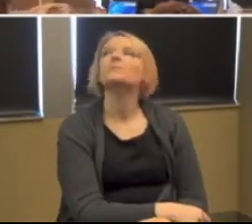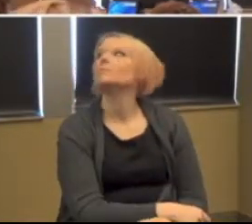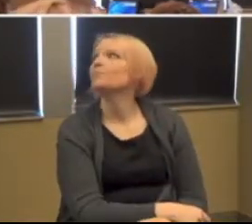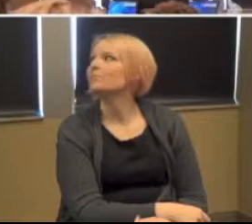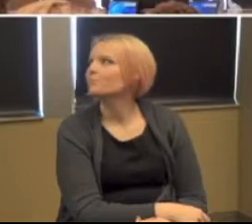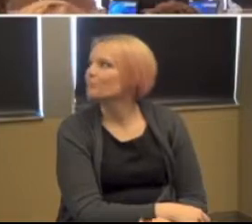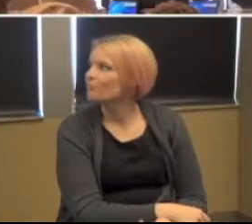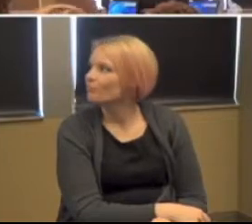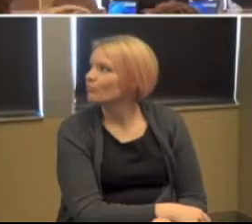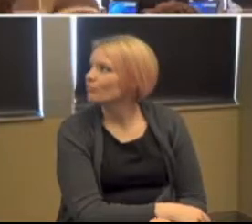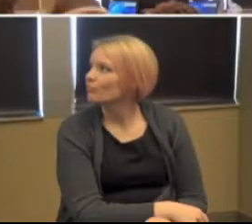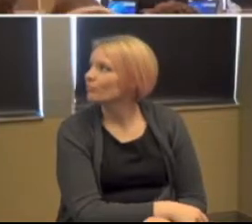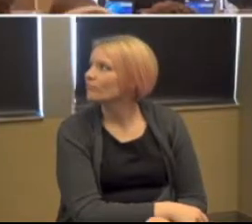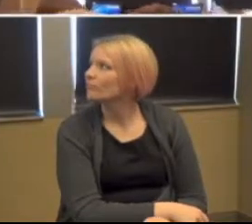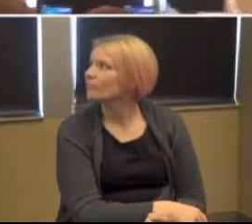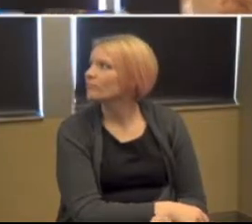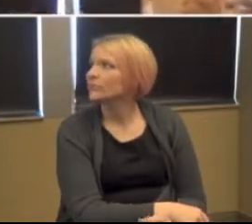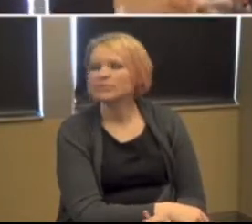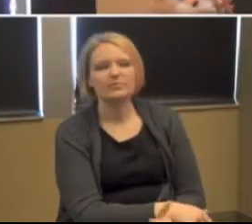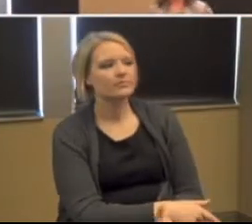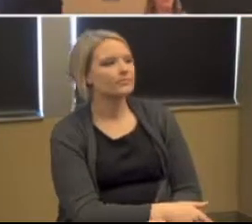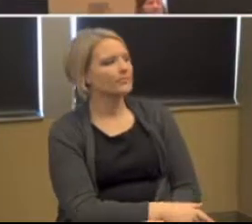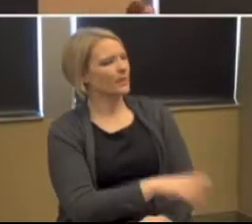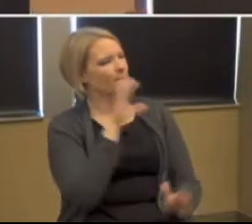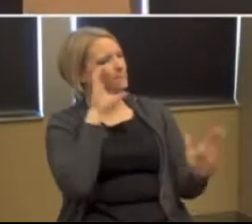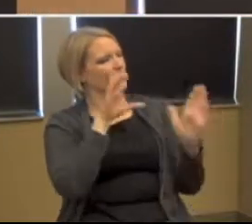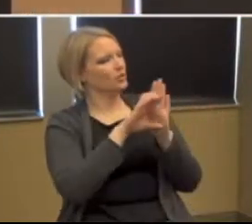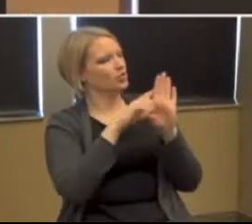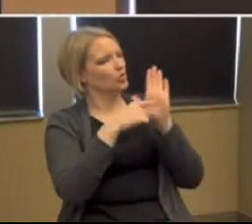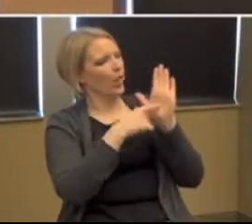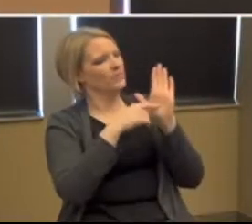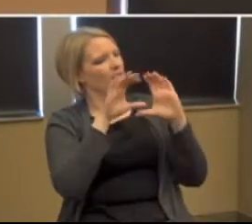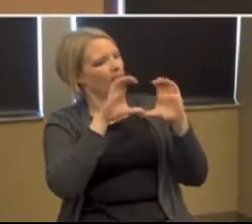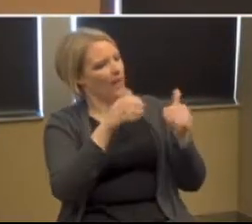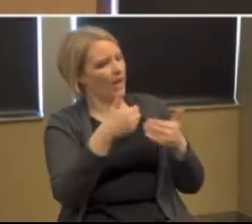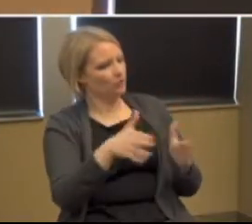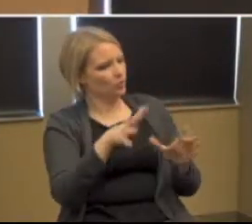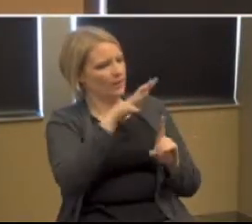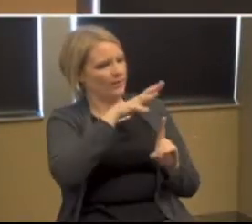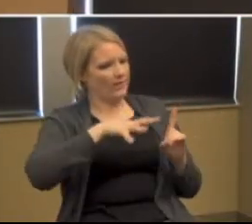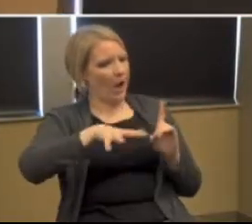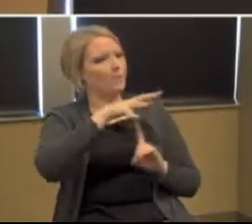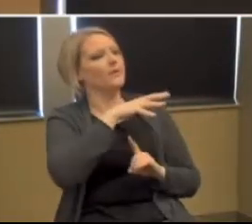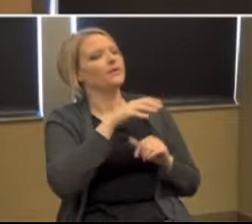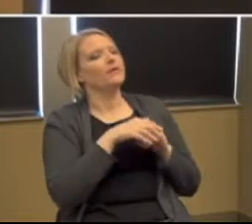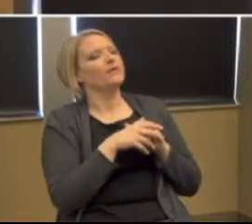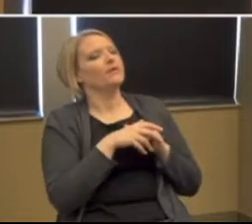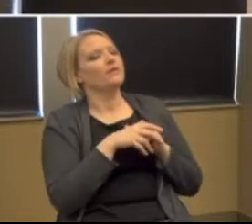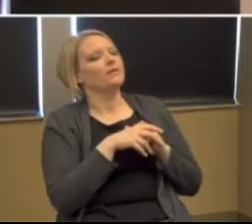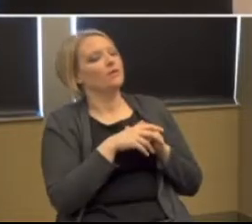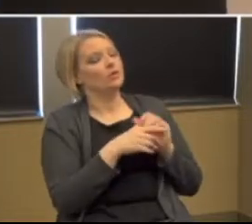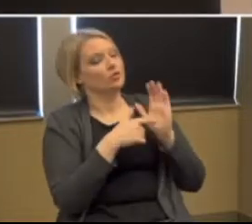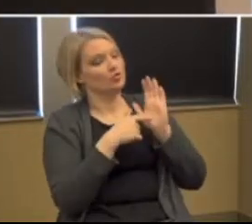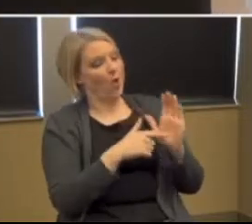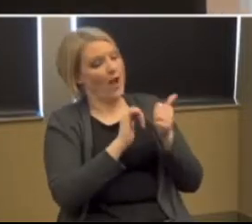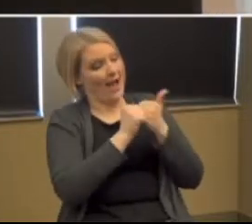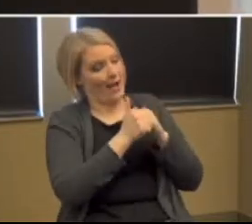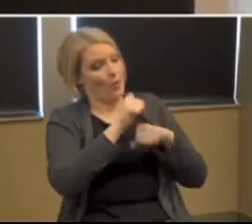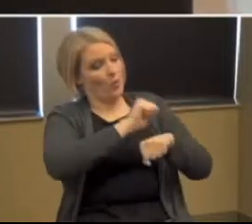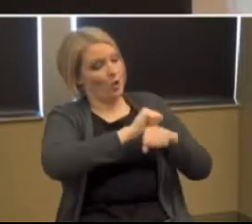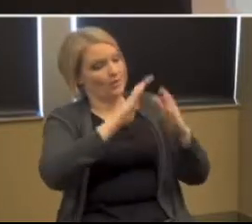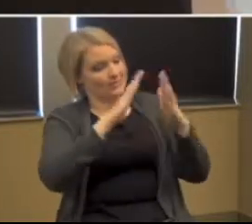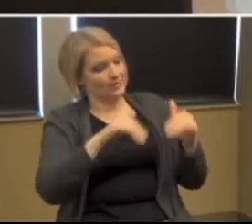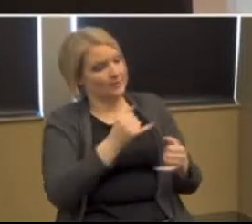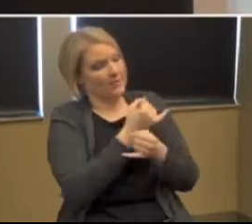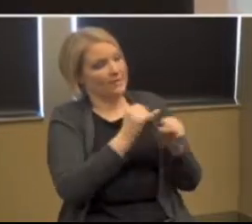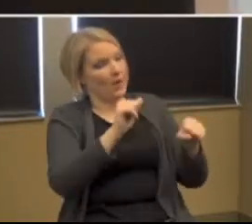So here's just a nice picture of what a classroom environment would look like. And how a work system or